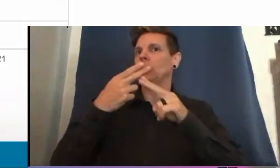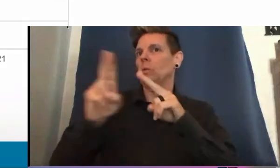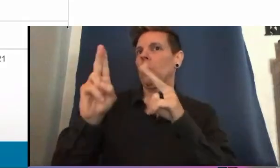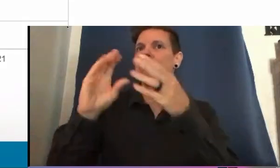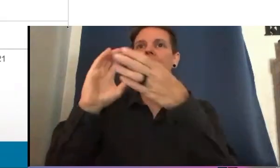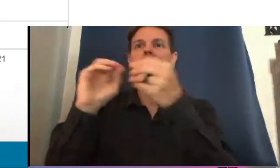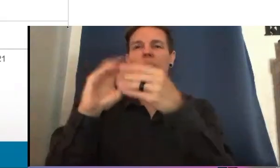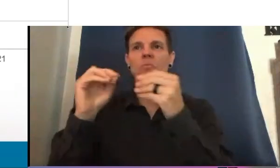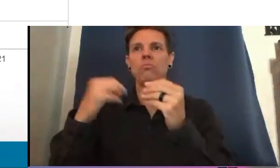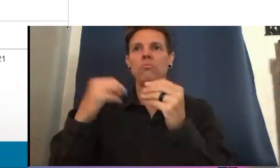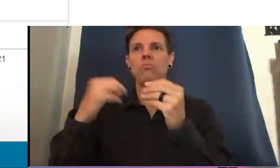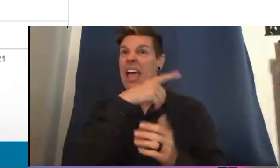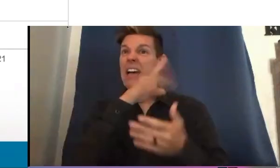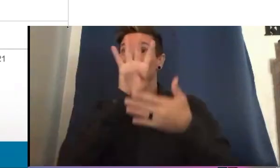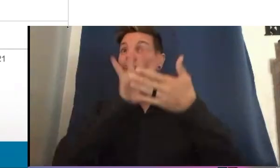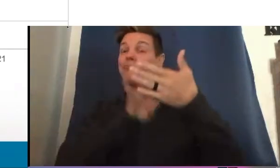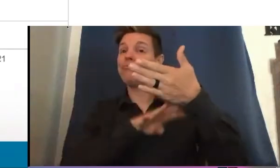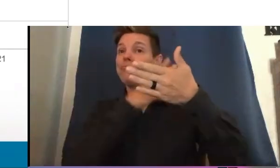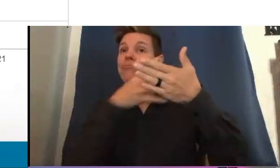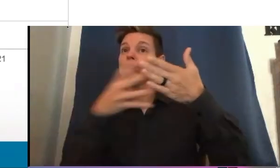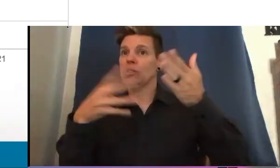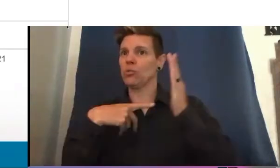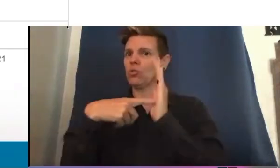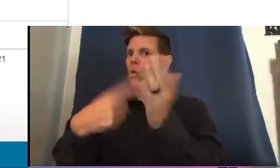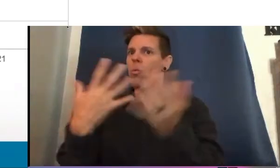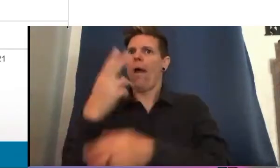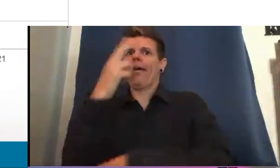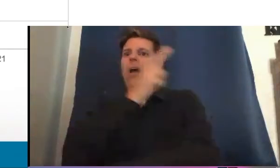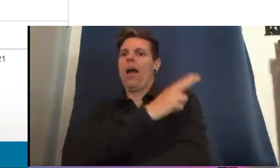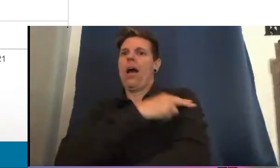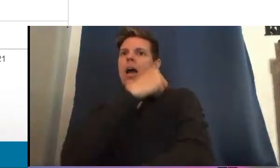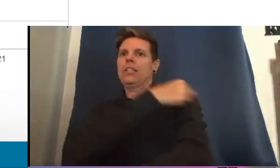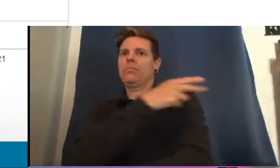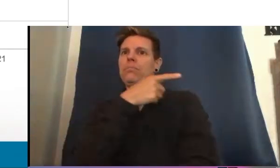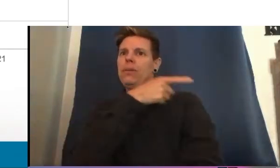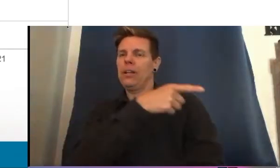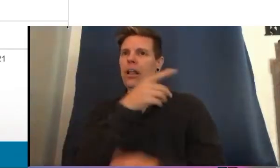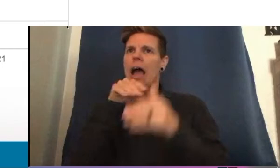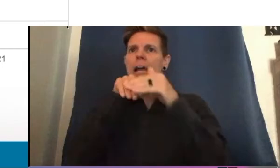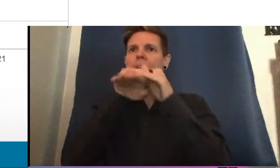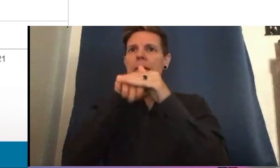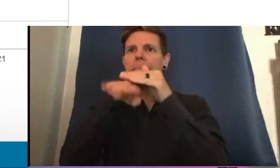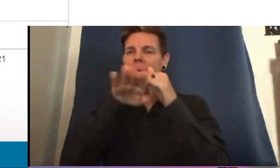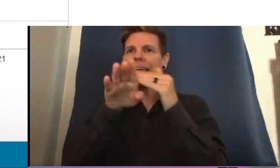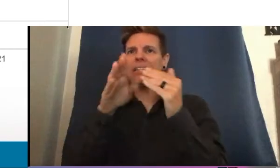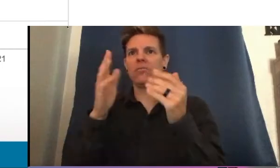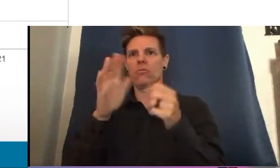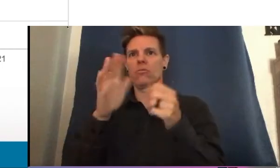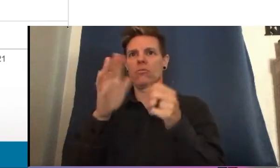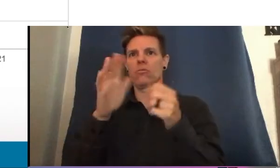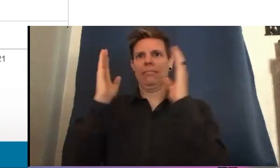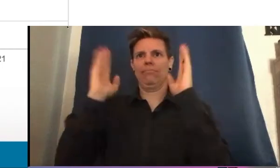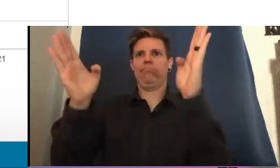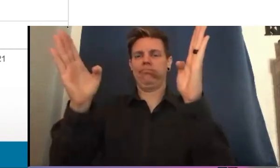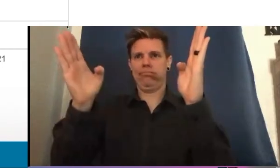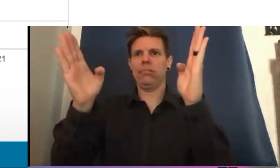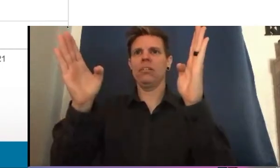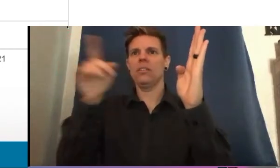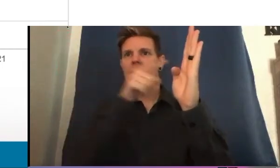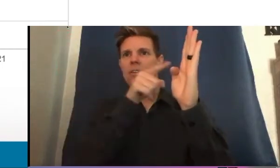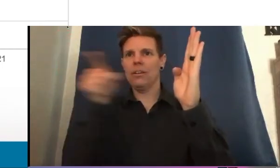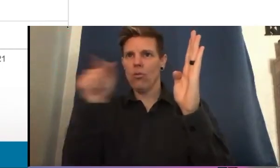a hospital admissions for El Paso County residents for COVID over time, again, month to month. You can see at the